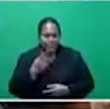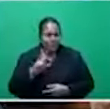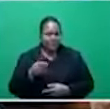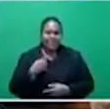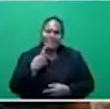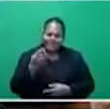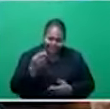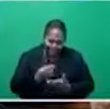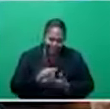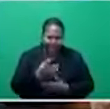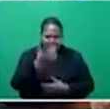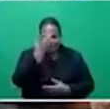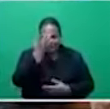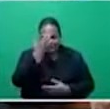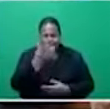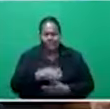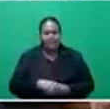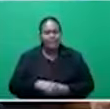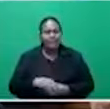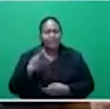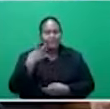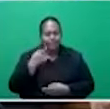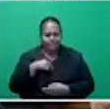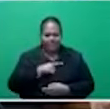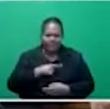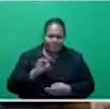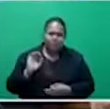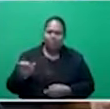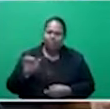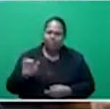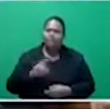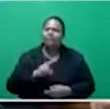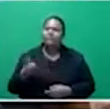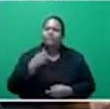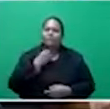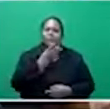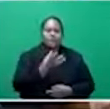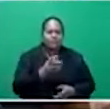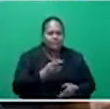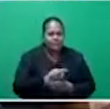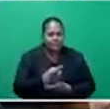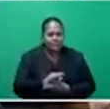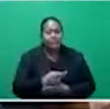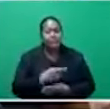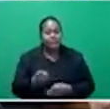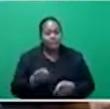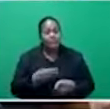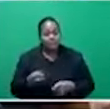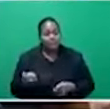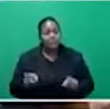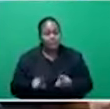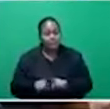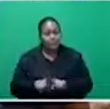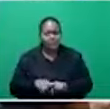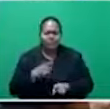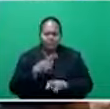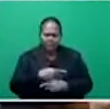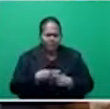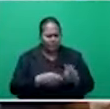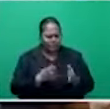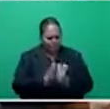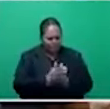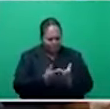did. And when we persisted, only then she admitted it, Mr. Speaker, sir. And in the same breath, early on in the speech, she quoted from the Bible.